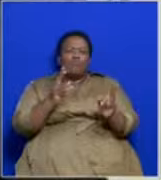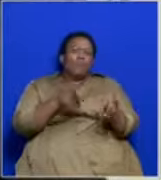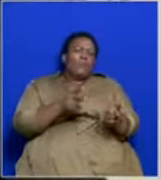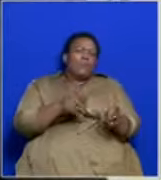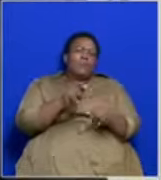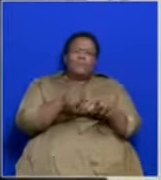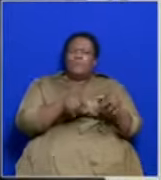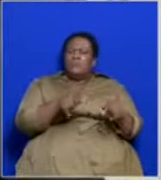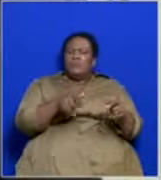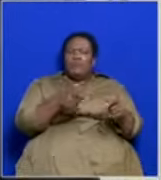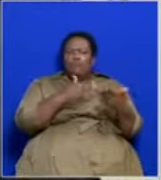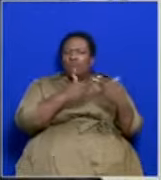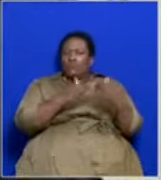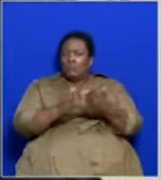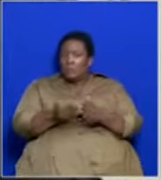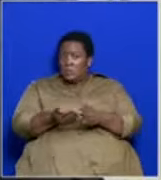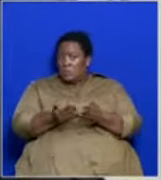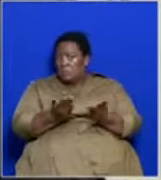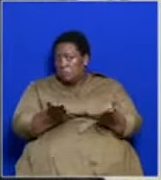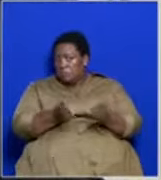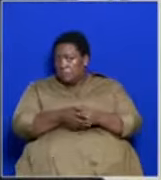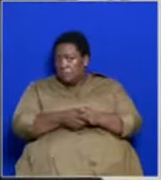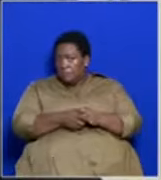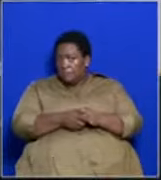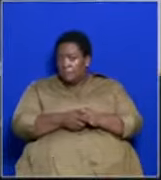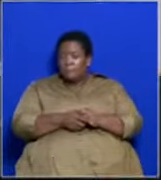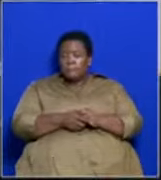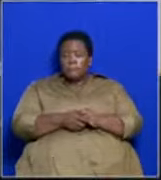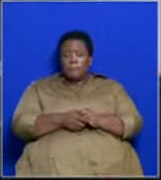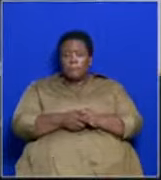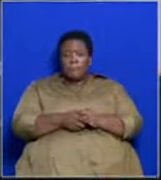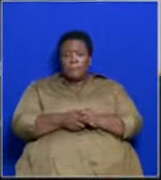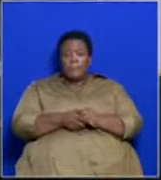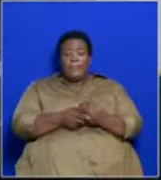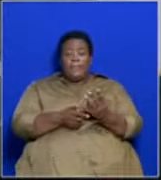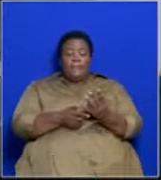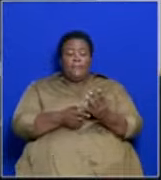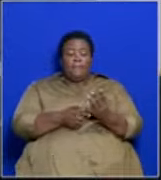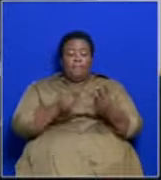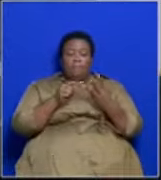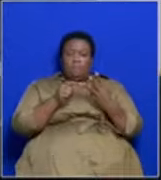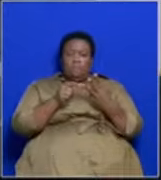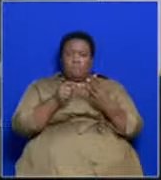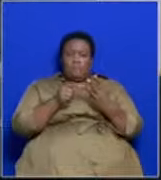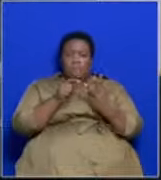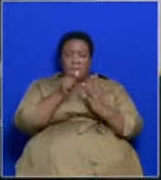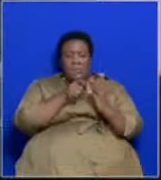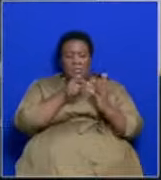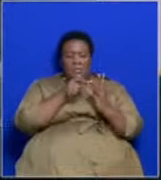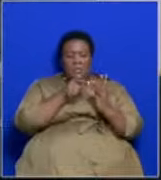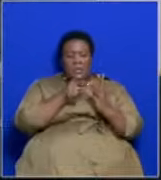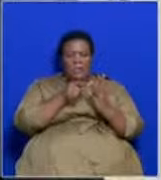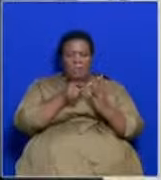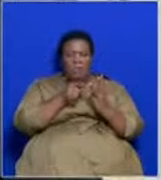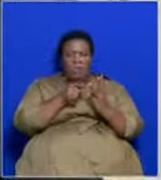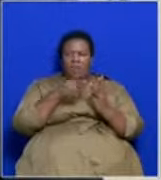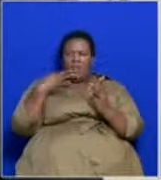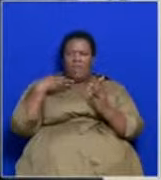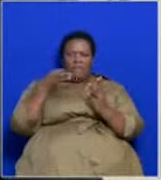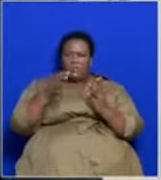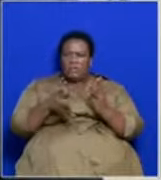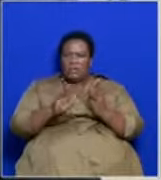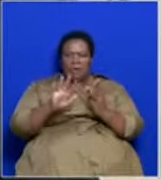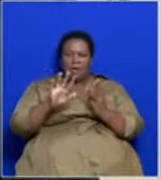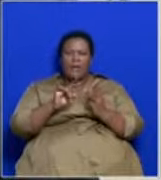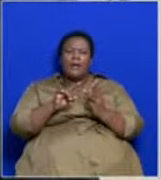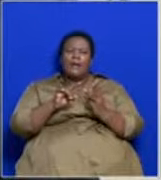This civilian is Etienne not, van der Walt. yeah, it's not a reservist. He owns a security